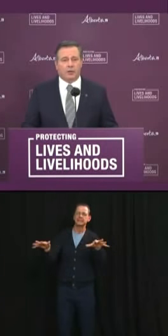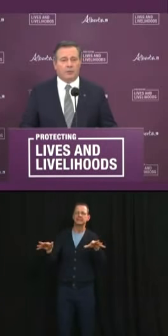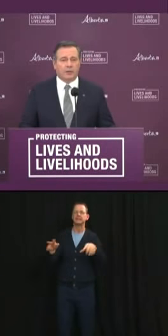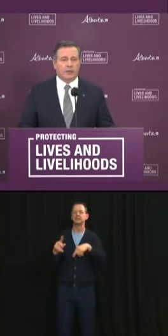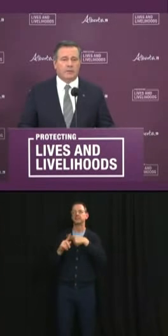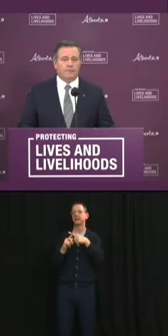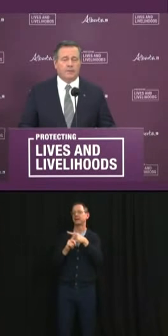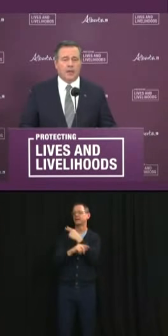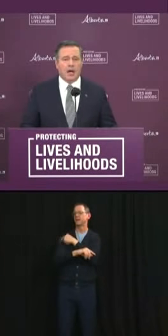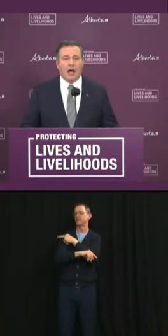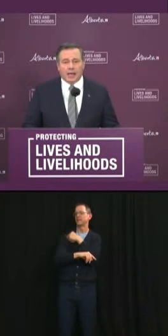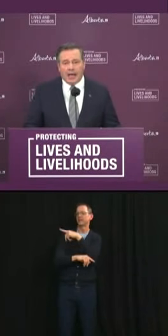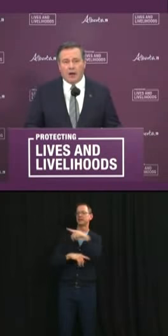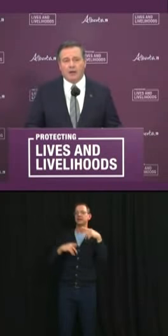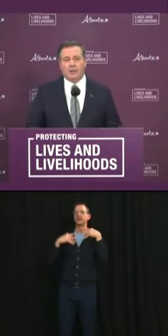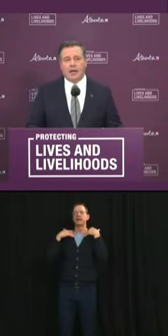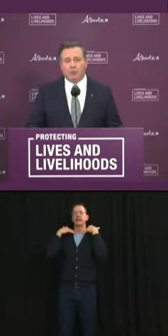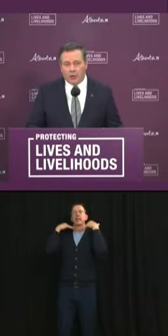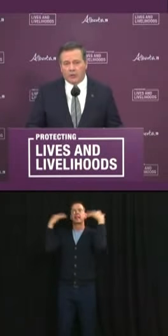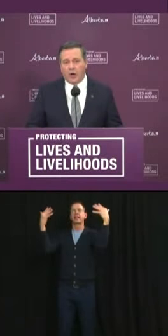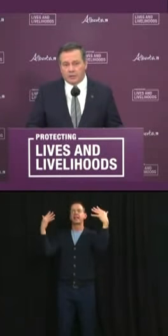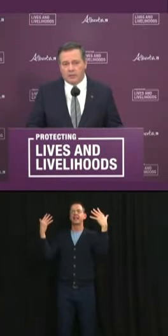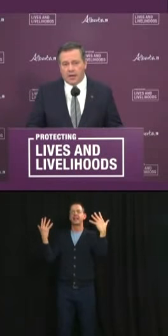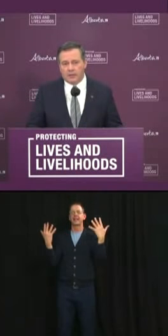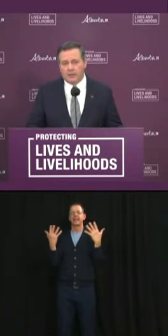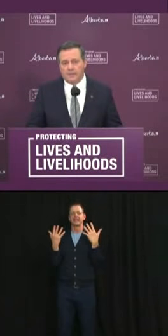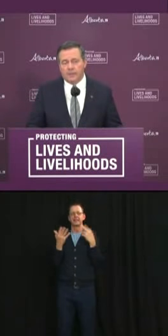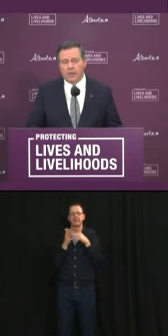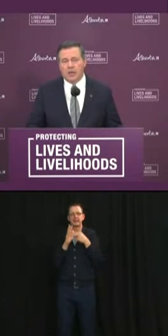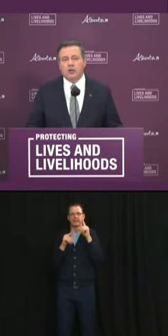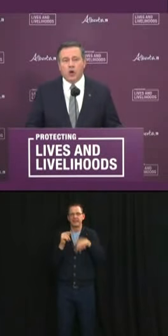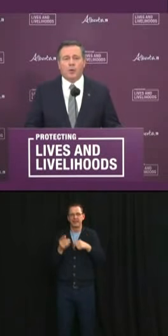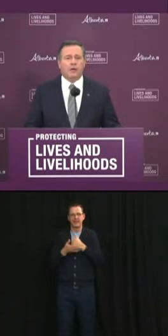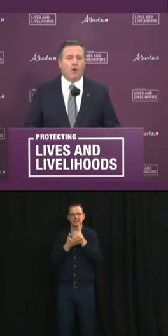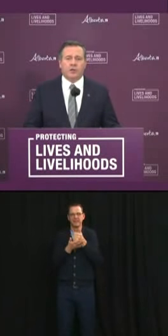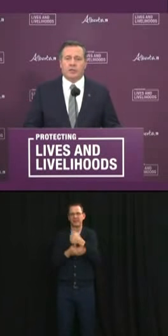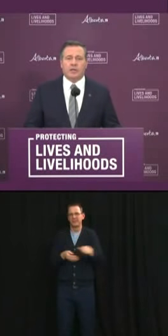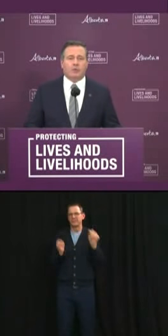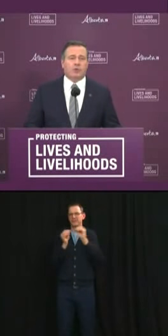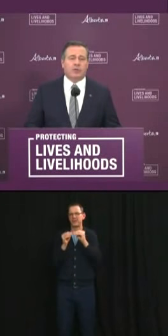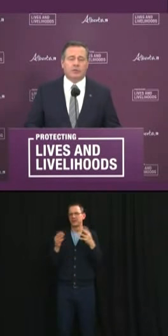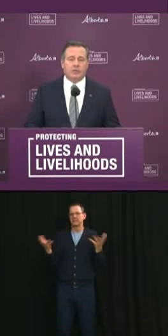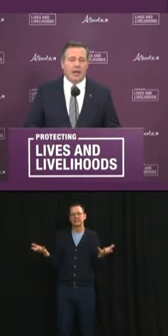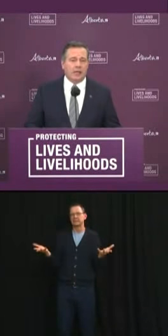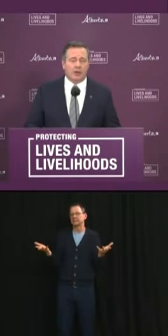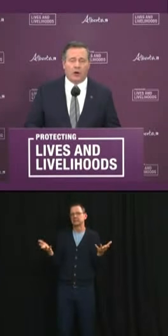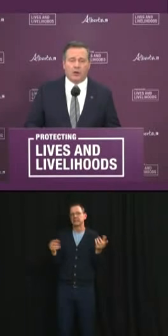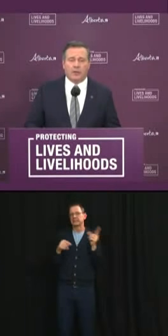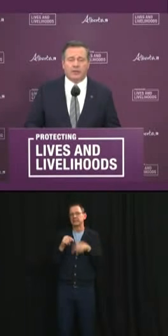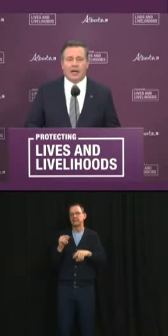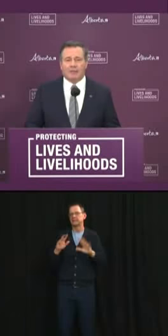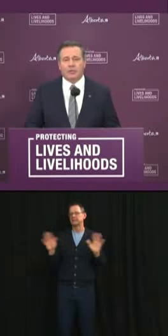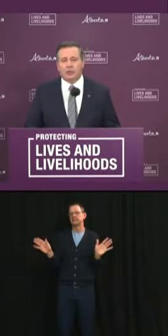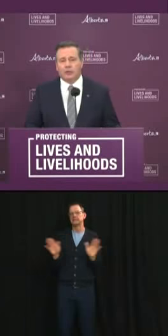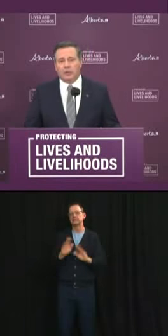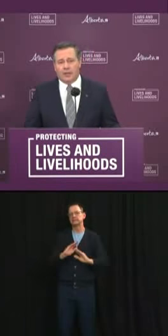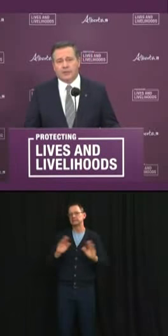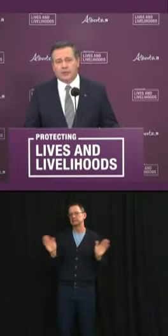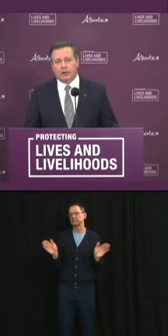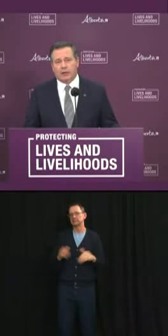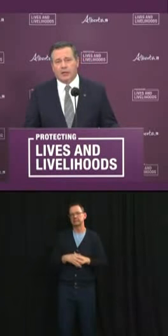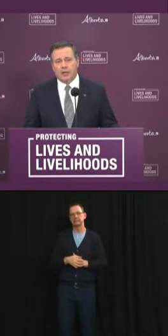being put at risk. I cannot and will not do that. Nobody wants to keep restrictions any longer than is